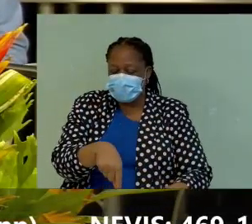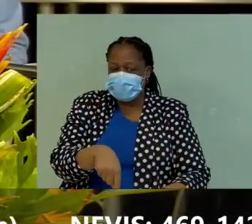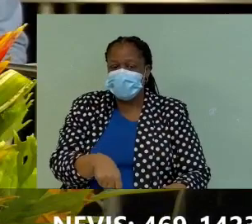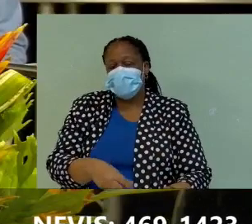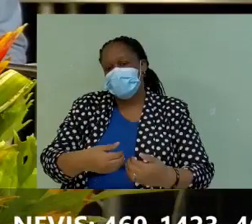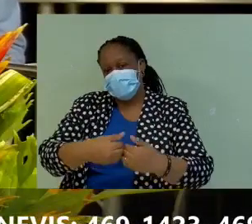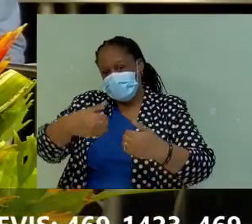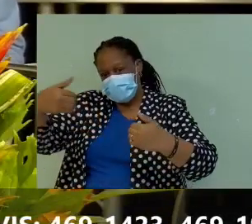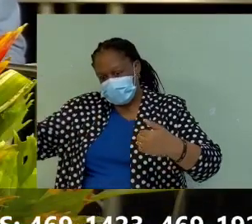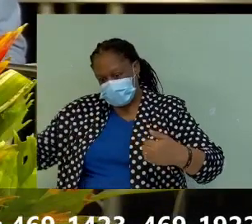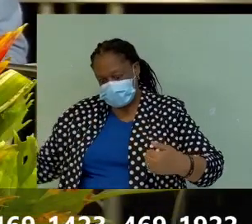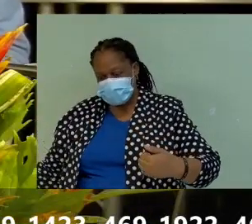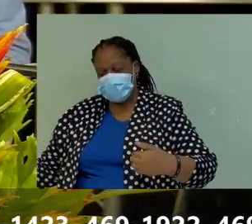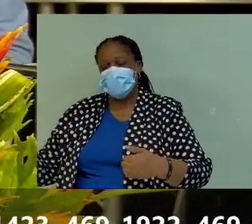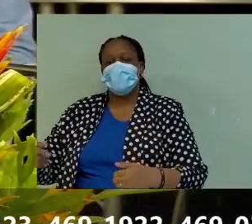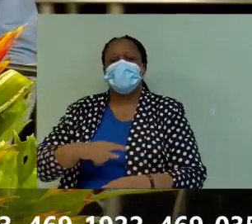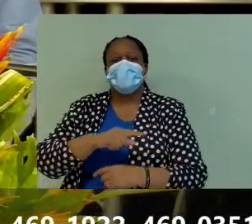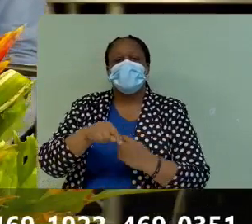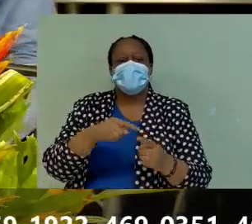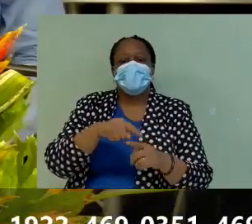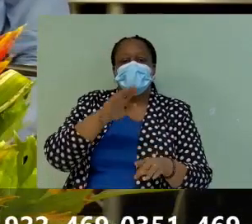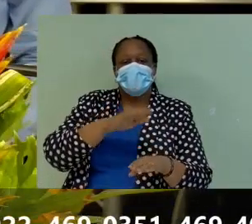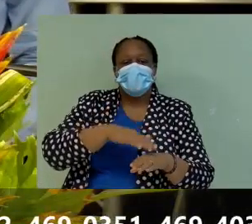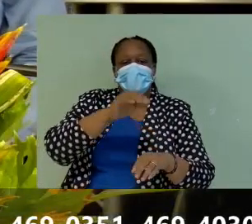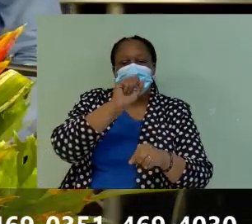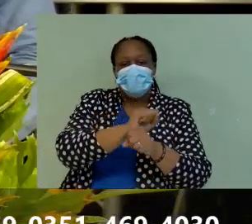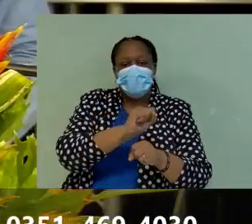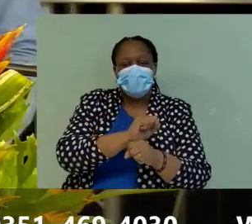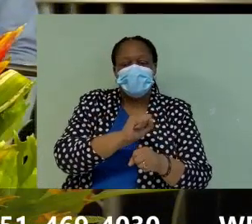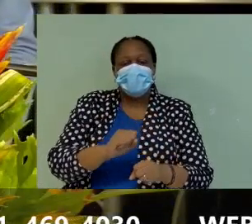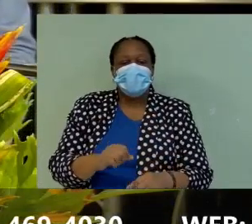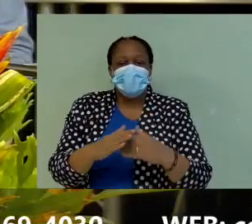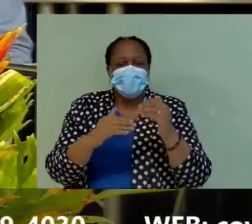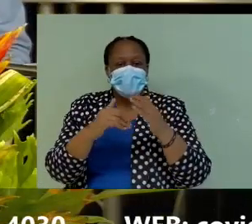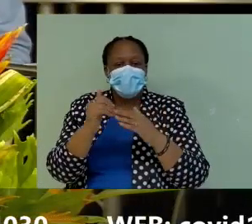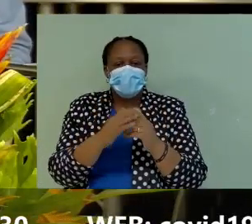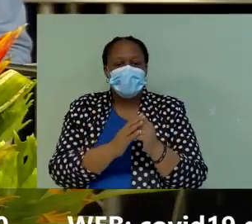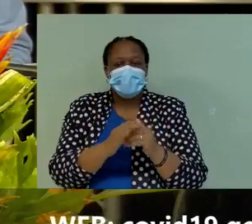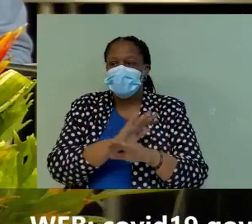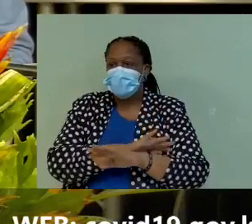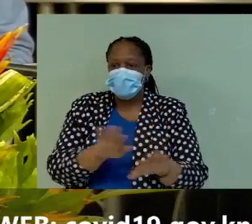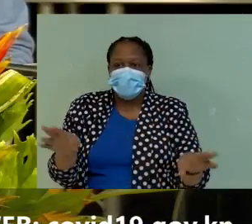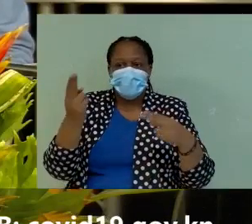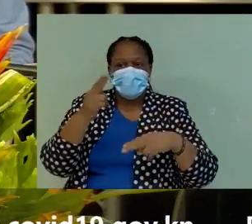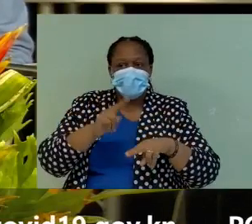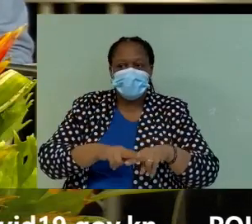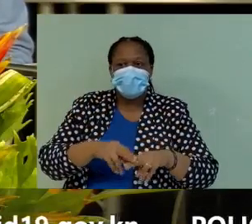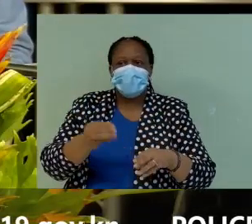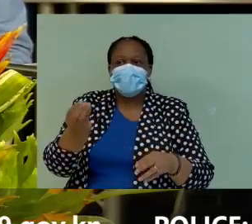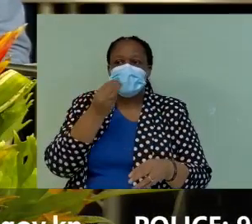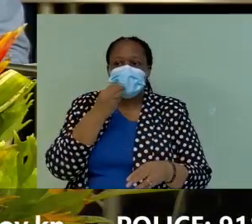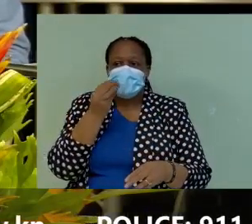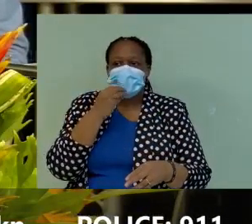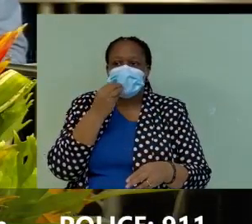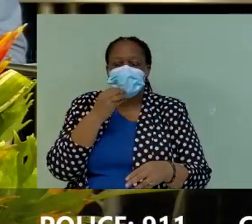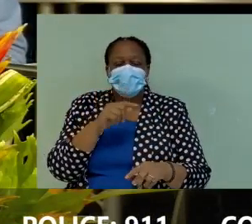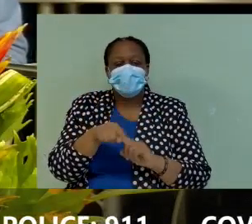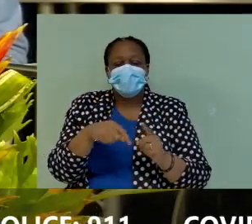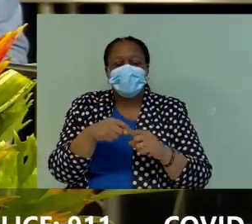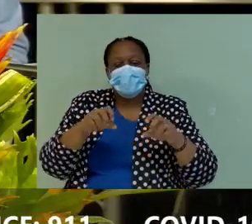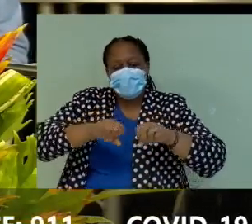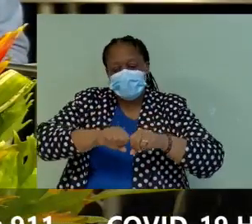from each other when on the job site. Do not eat in groups during tea breaks